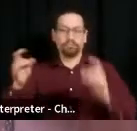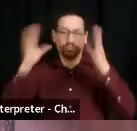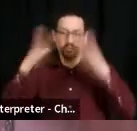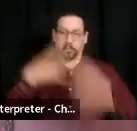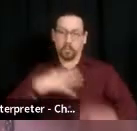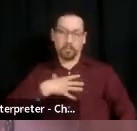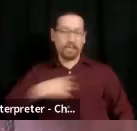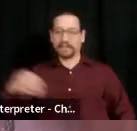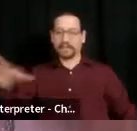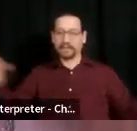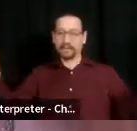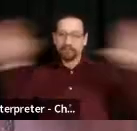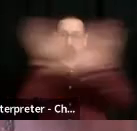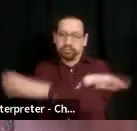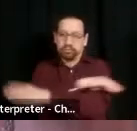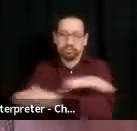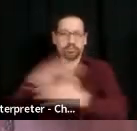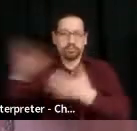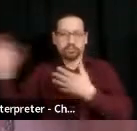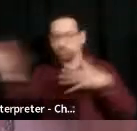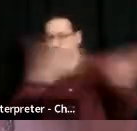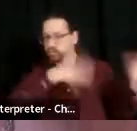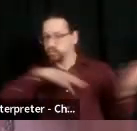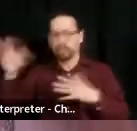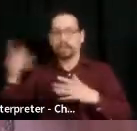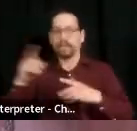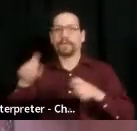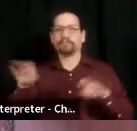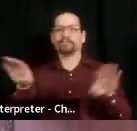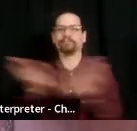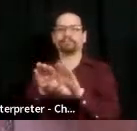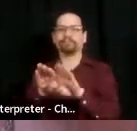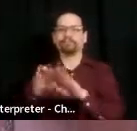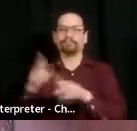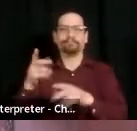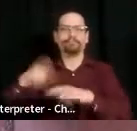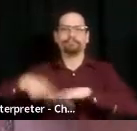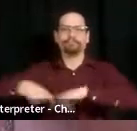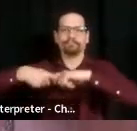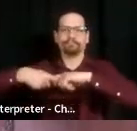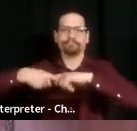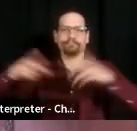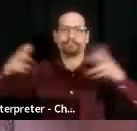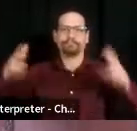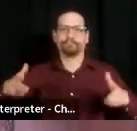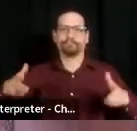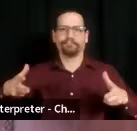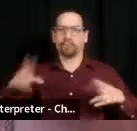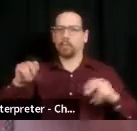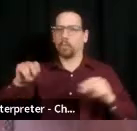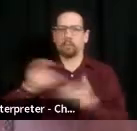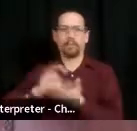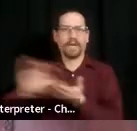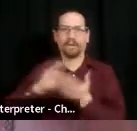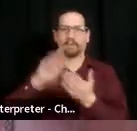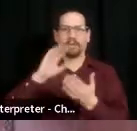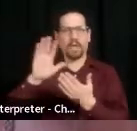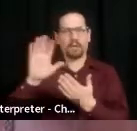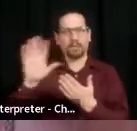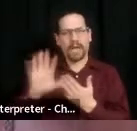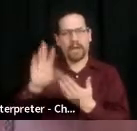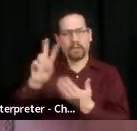know it's happened to. I'll let the director speak to if there's any other places in the state that he's aware of, but I know that you've been paying attention